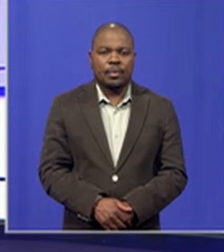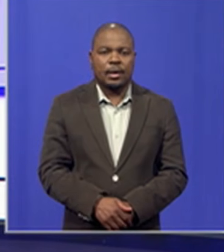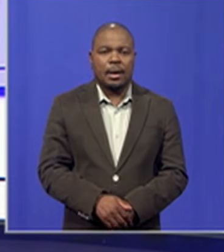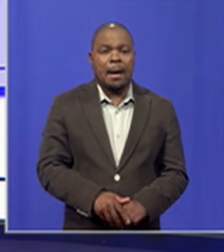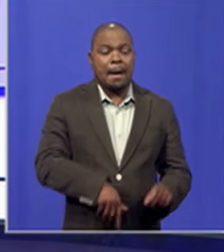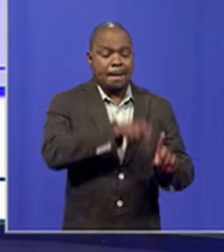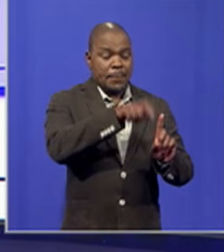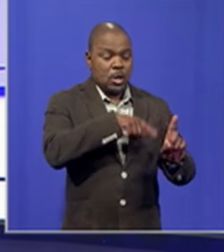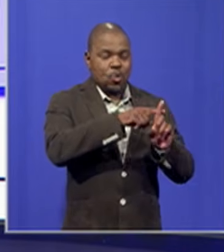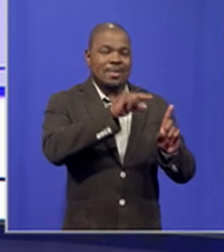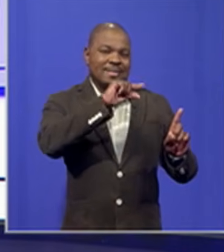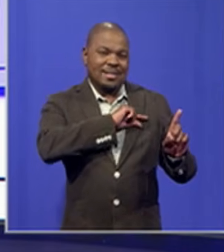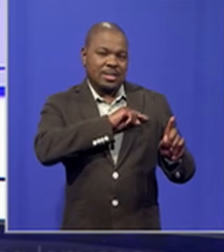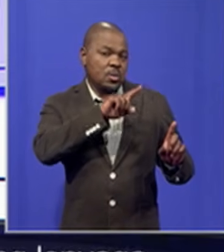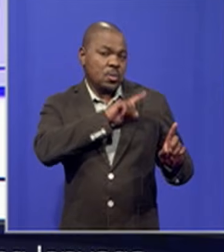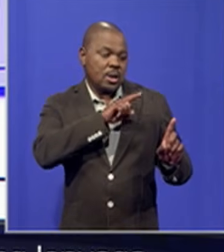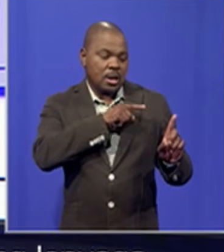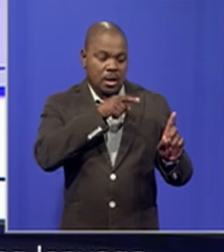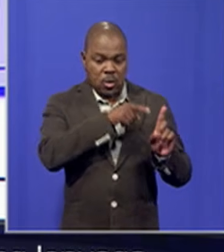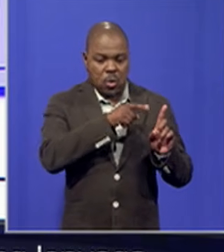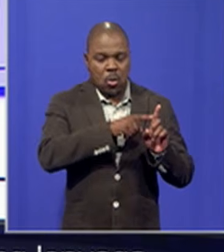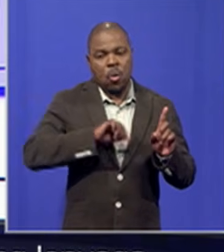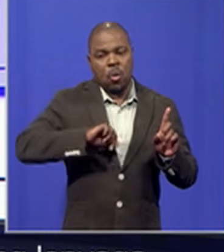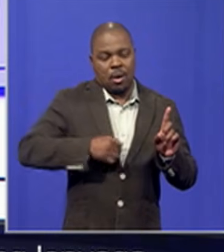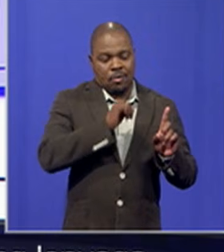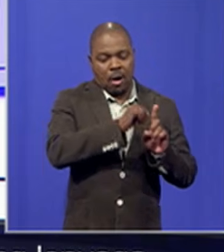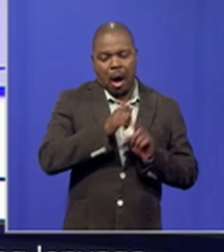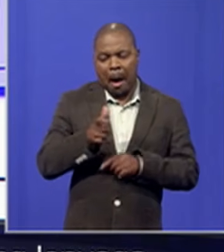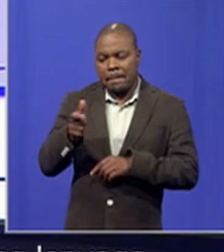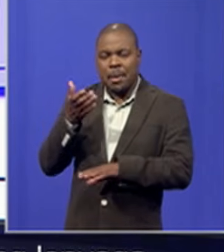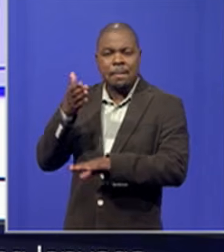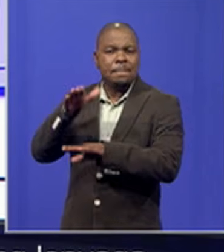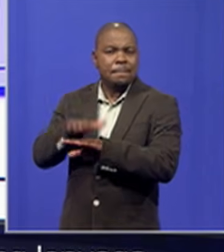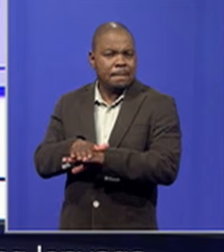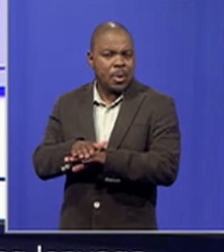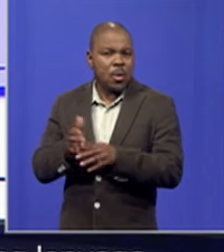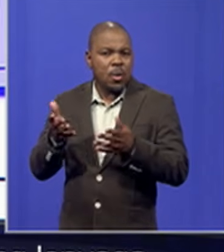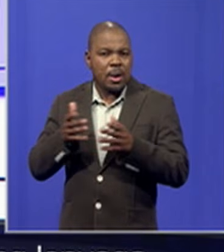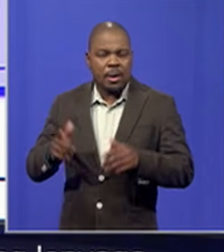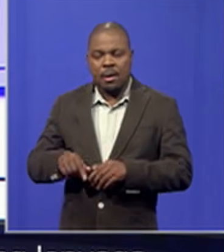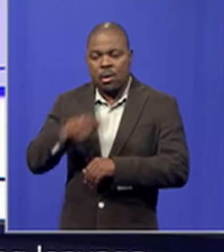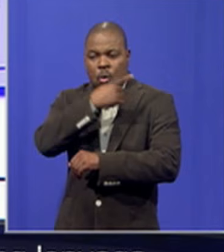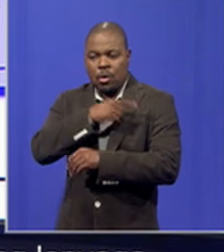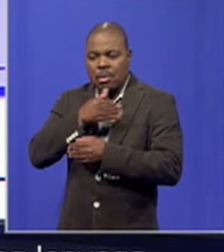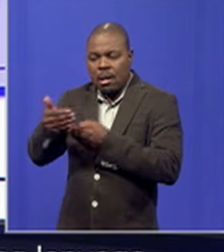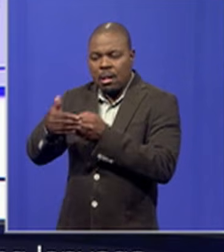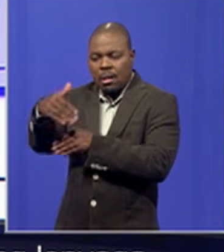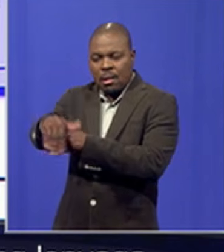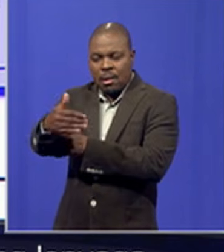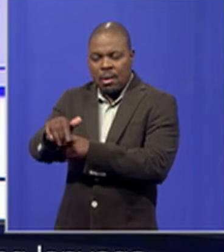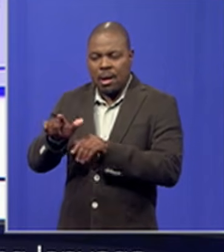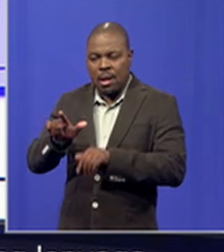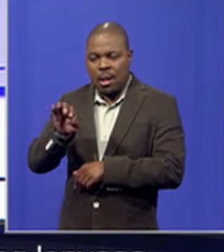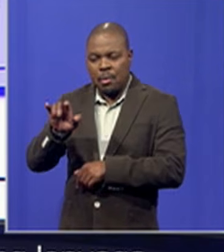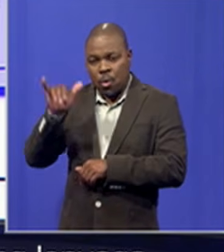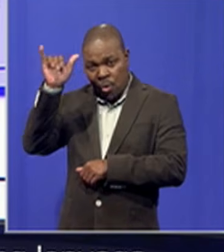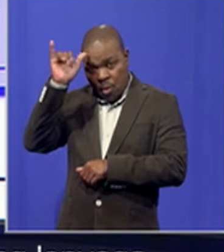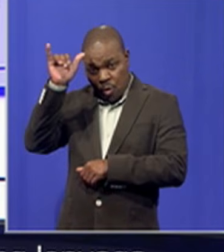Kahlolo ya go bonwa molato kgahlanong le monna yo a thuntšitšwego le go bolaya mosadi wa gagwe ka ntlenyana ga bookelo bja leboa kgomo ka Limpopo ngwageng